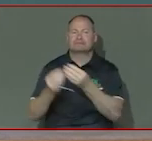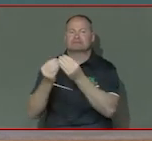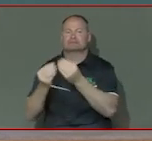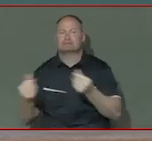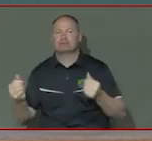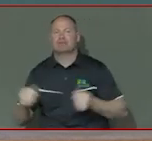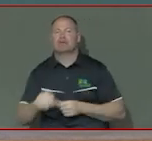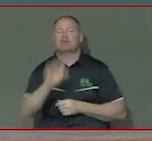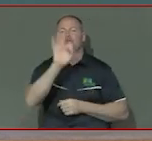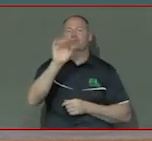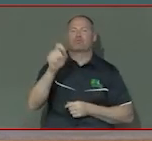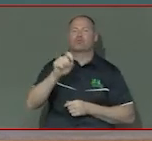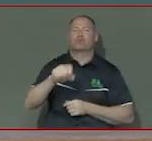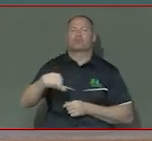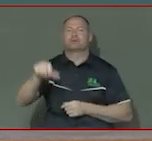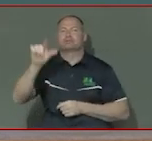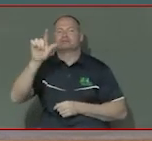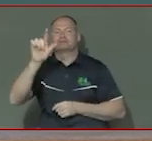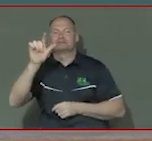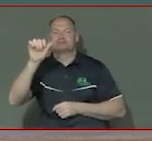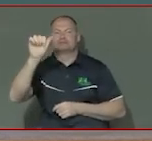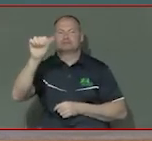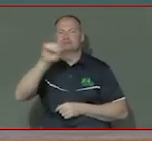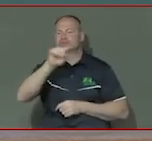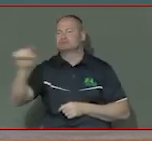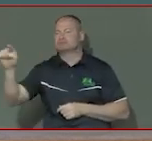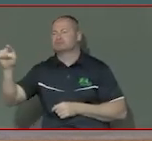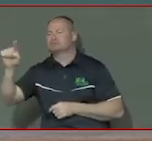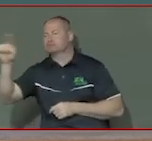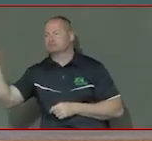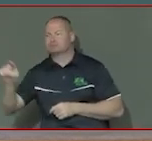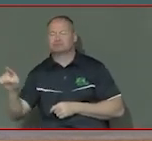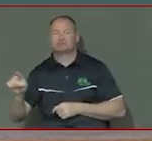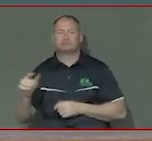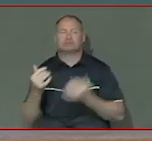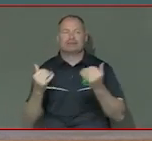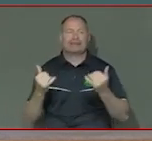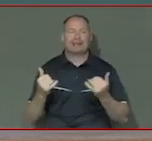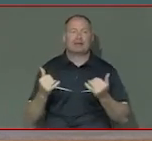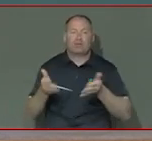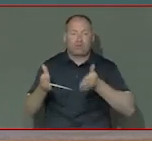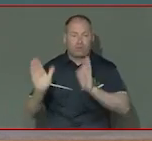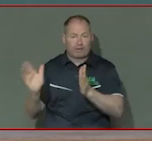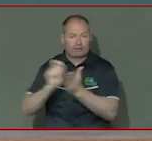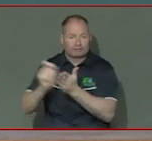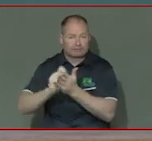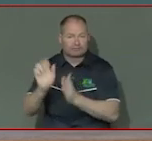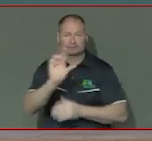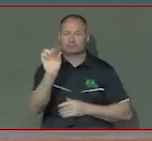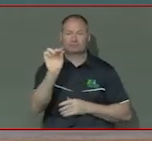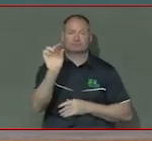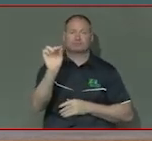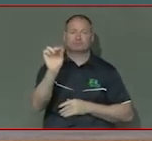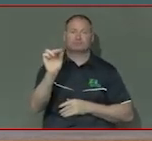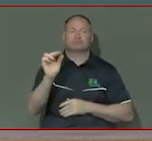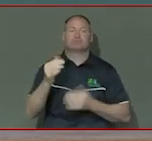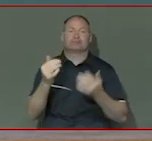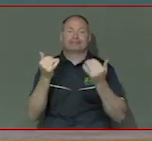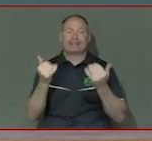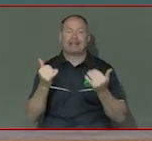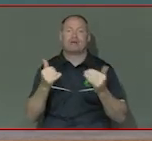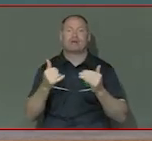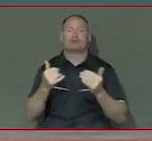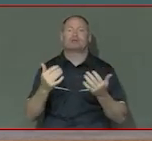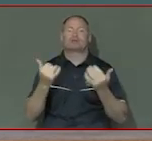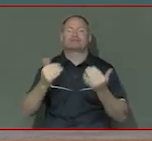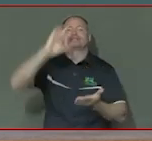3,6 arrow to 2,6. So they don't want us to write that anymore. They want us to write it decreased